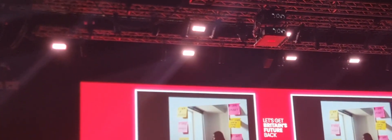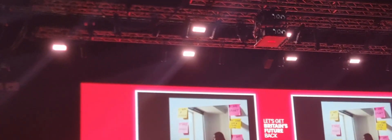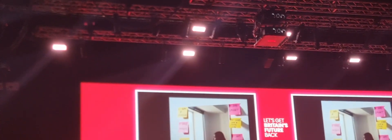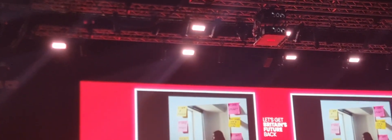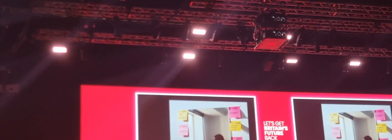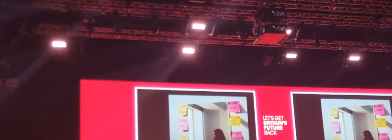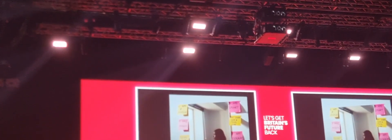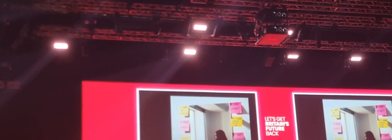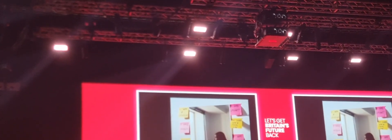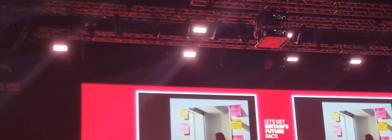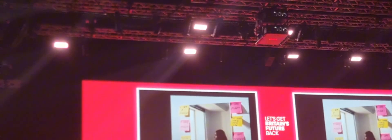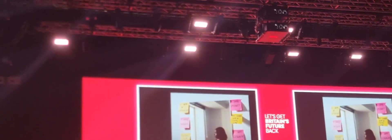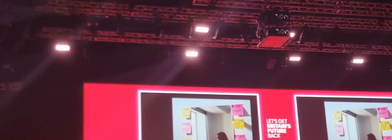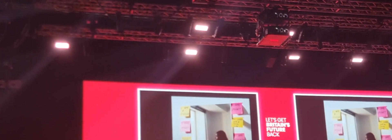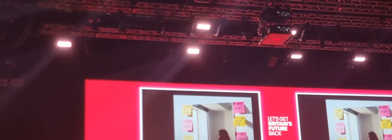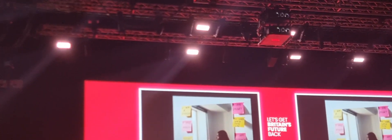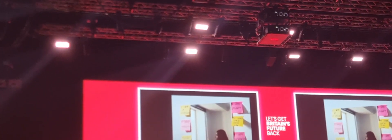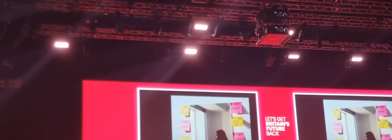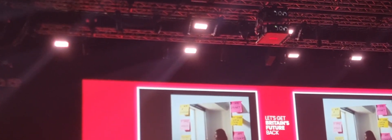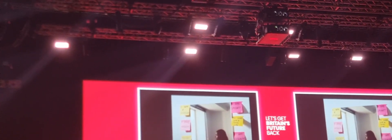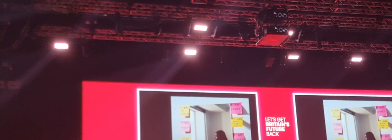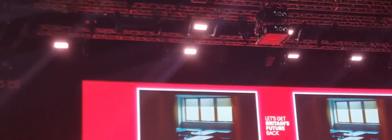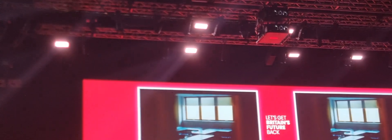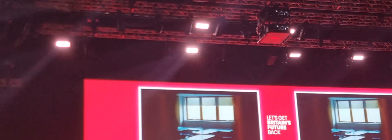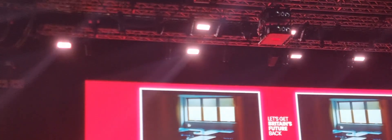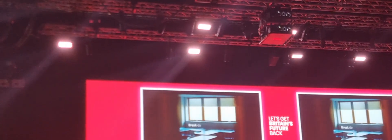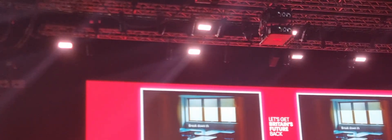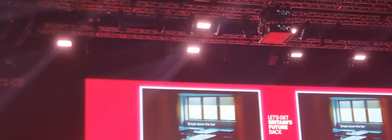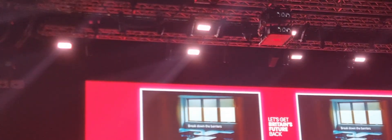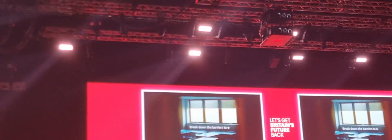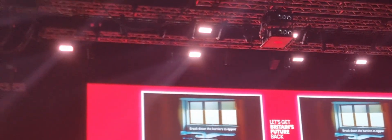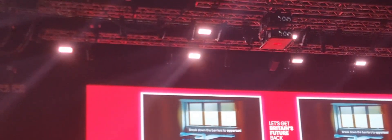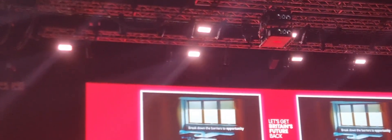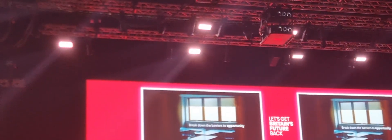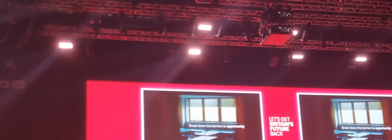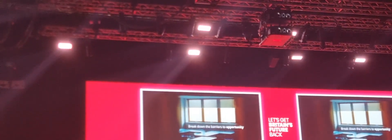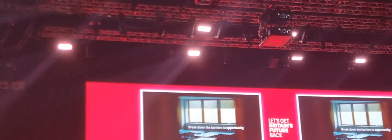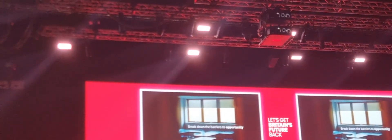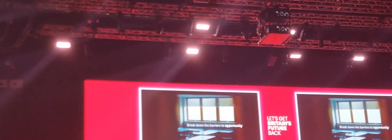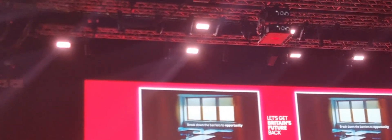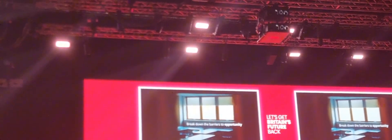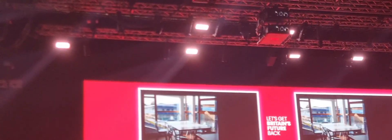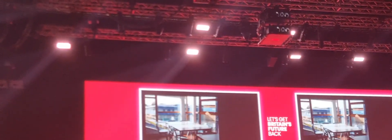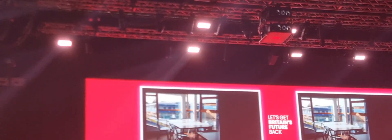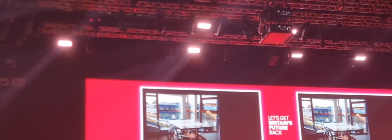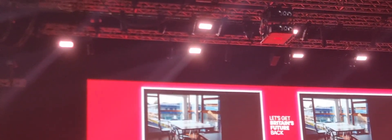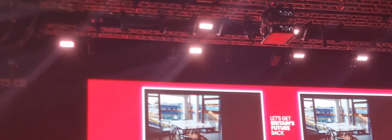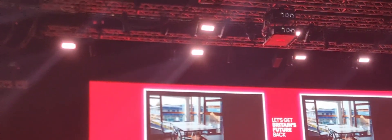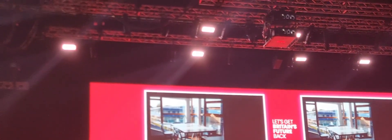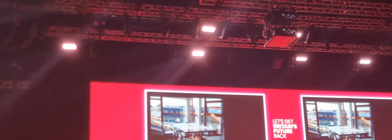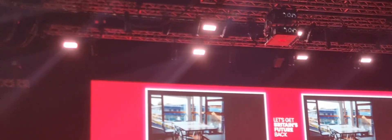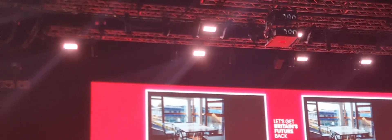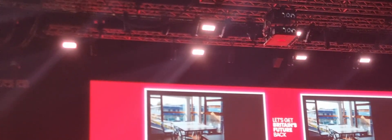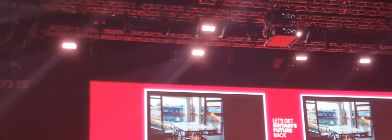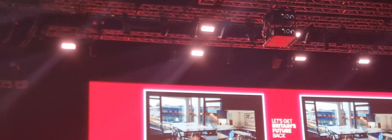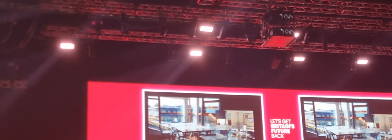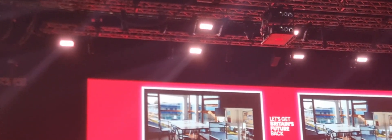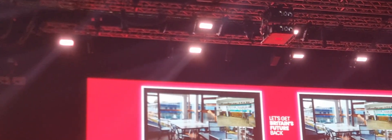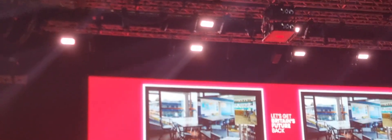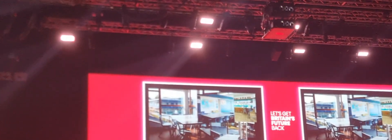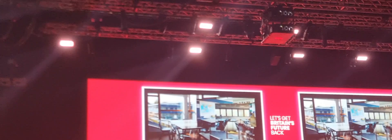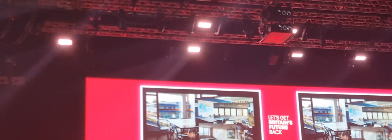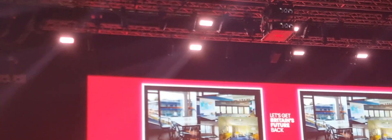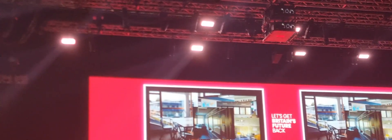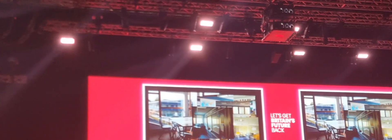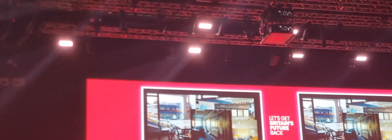there was one teacher who truly inspired her. Labour will break down the barriers to opportunity by putting a specialist teacher in